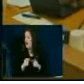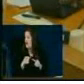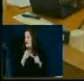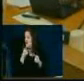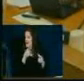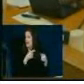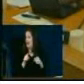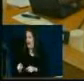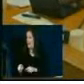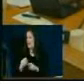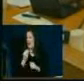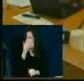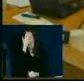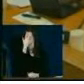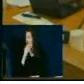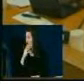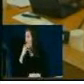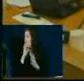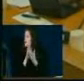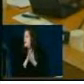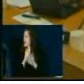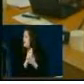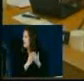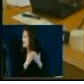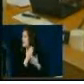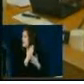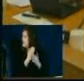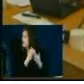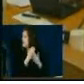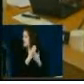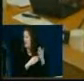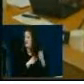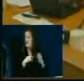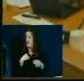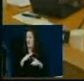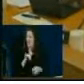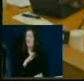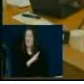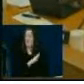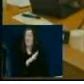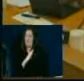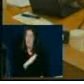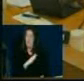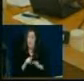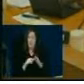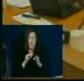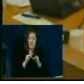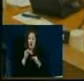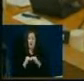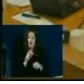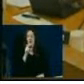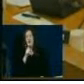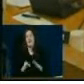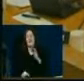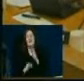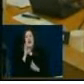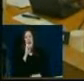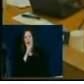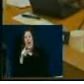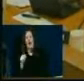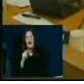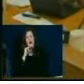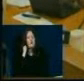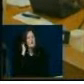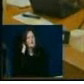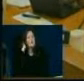happened, and why it was asked by some members on that board to postpone to where they could find out